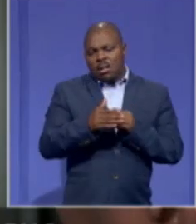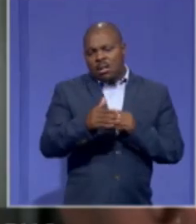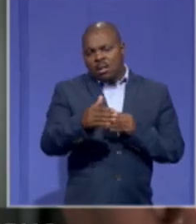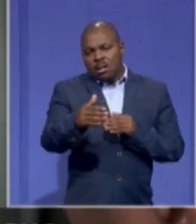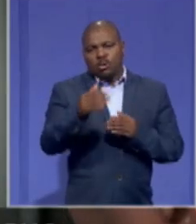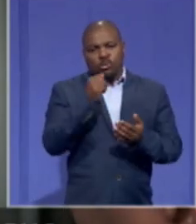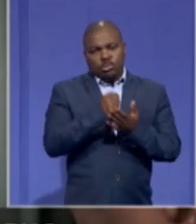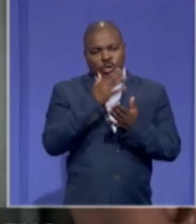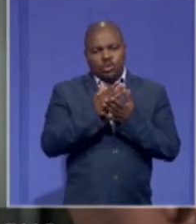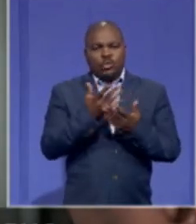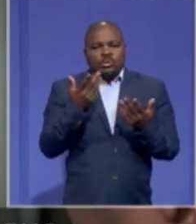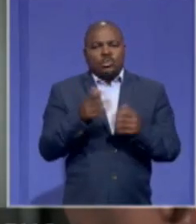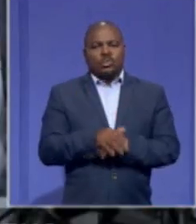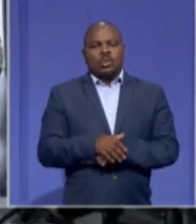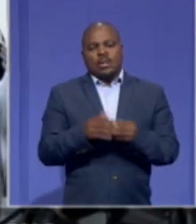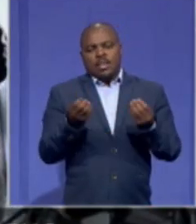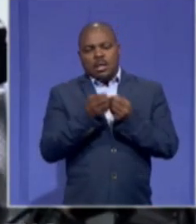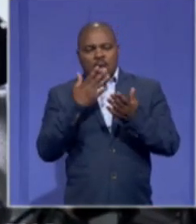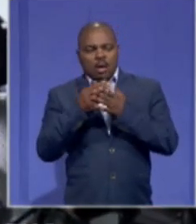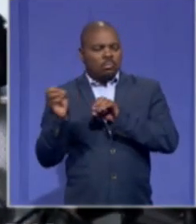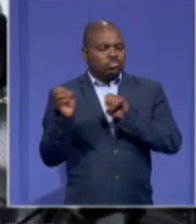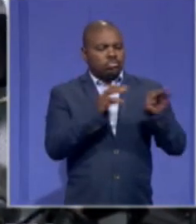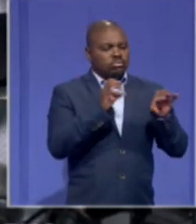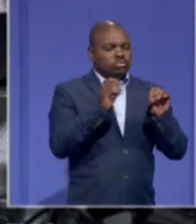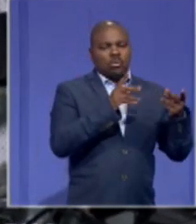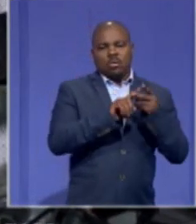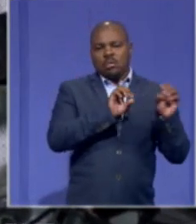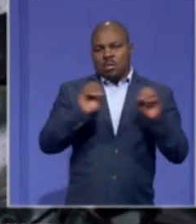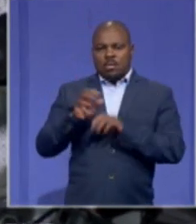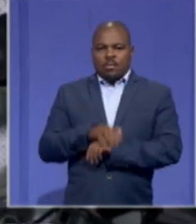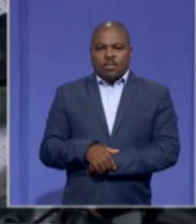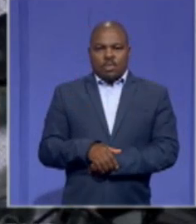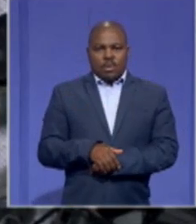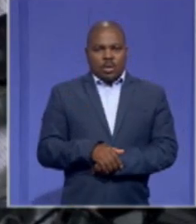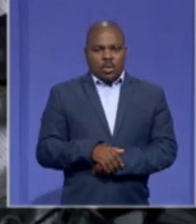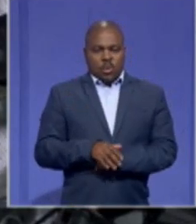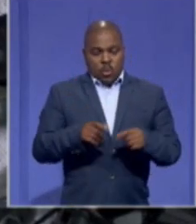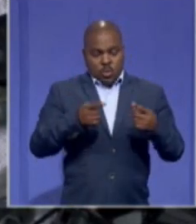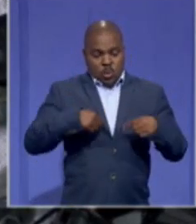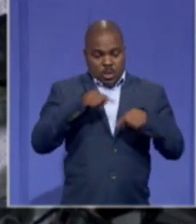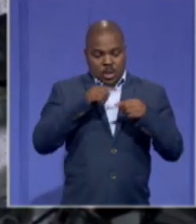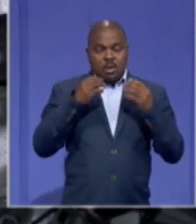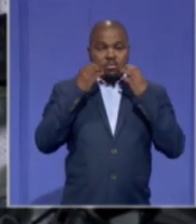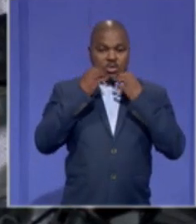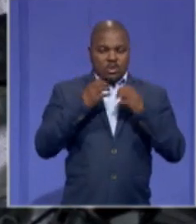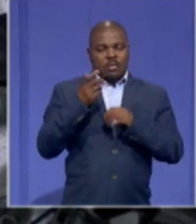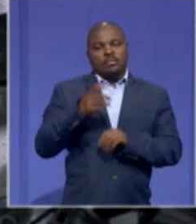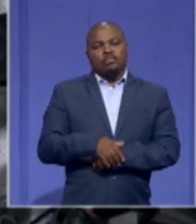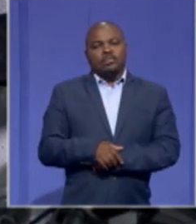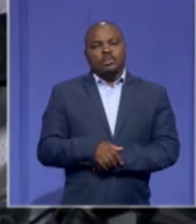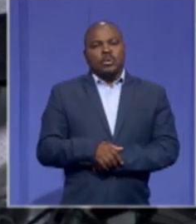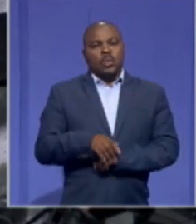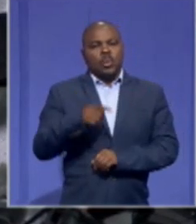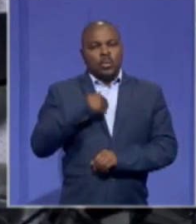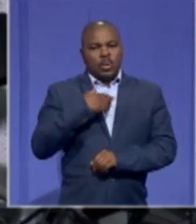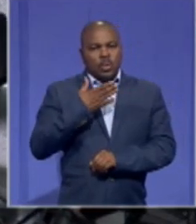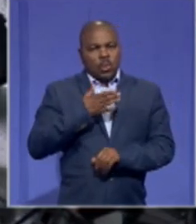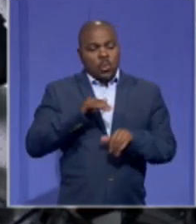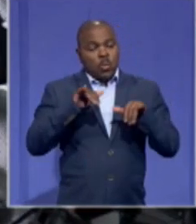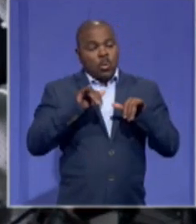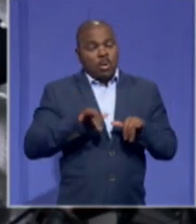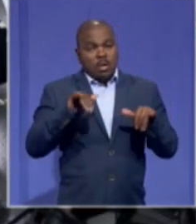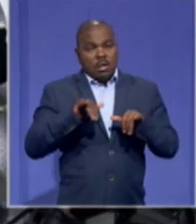the transportation of the various goods. As Mozambique, we assured our counterparts that we are now waiting